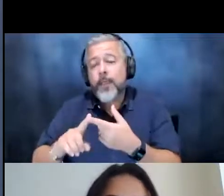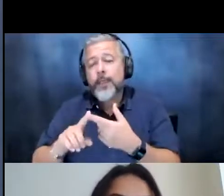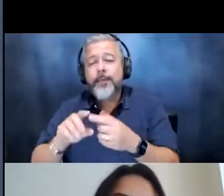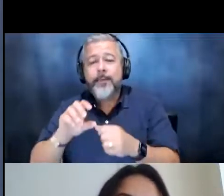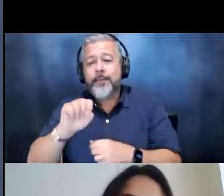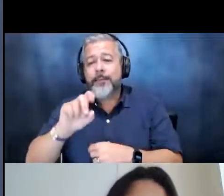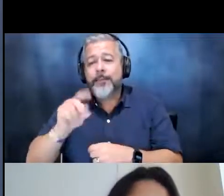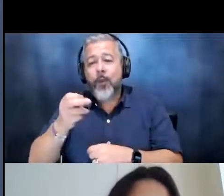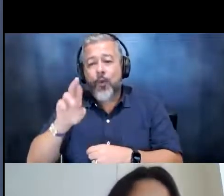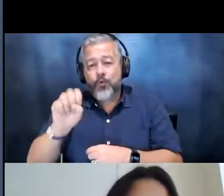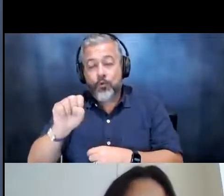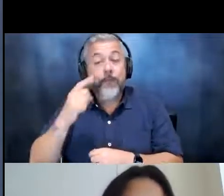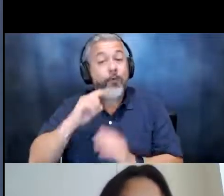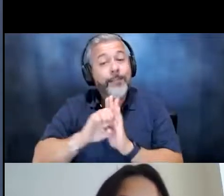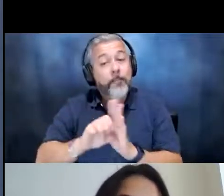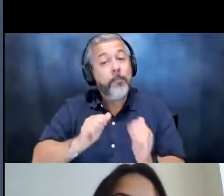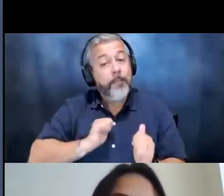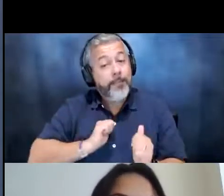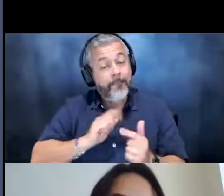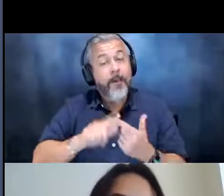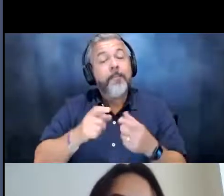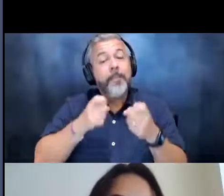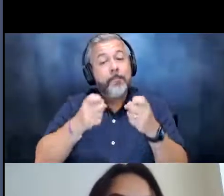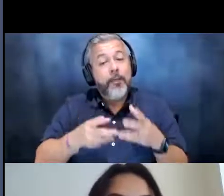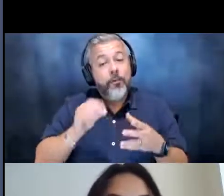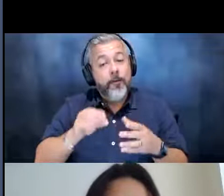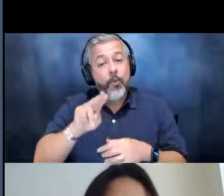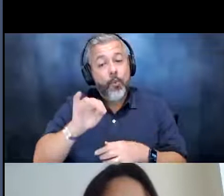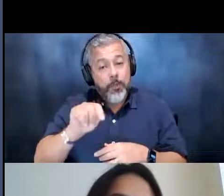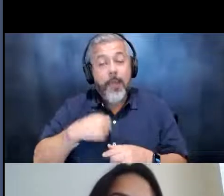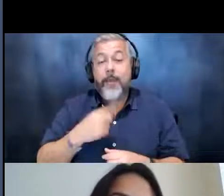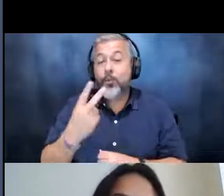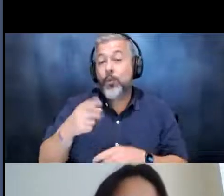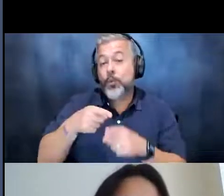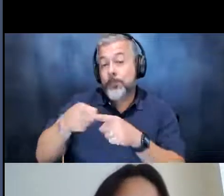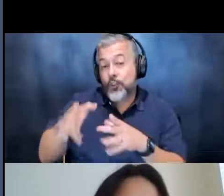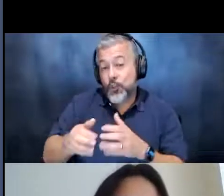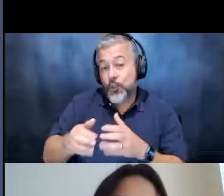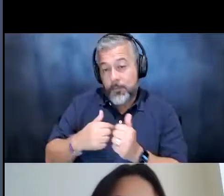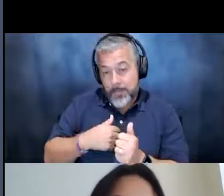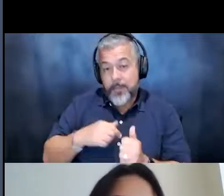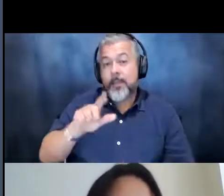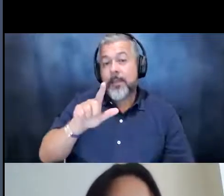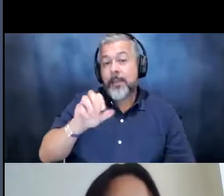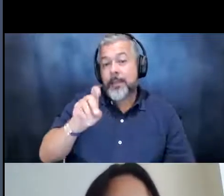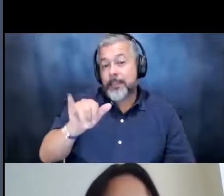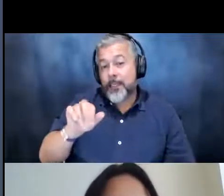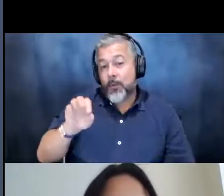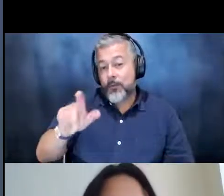myself, I am the manager of the unit, and I have my two specialists with me, Lindsay Russell and Anthony